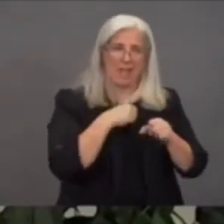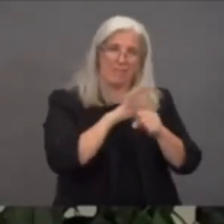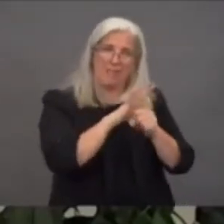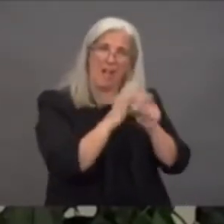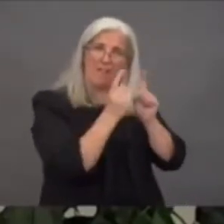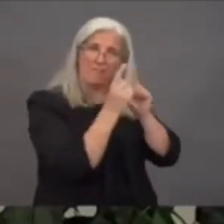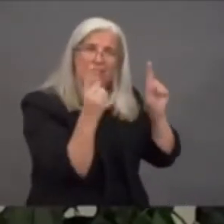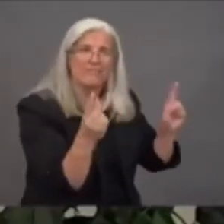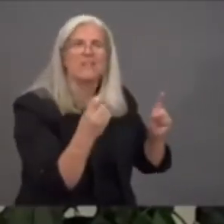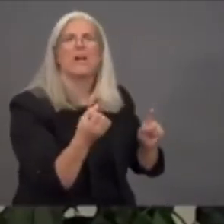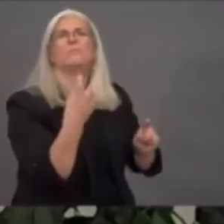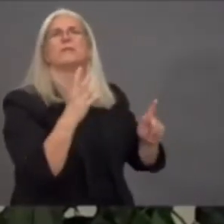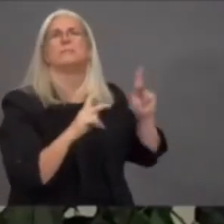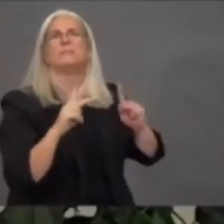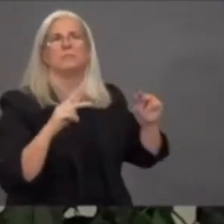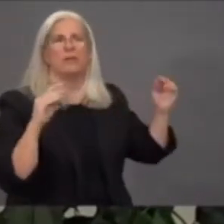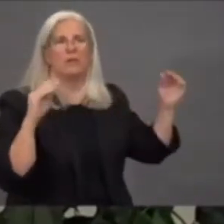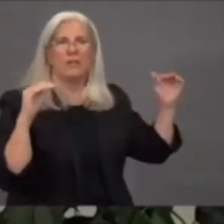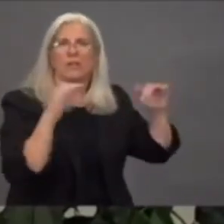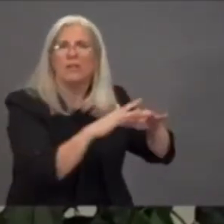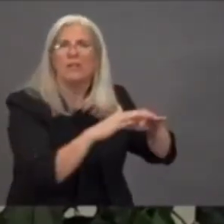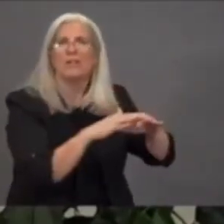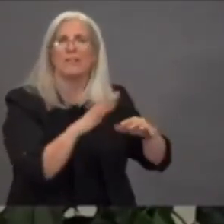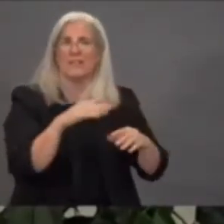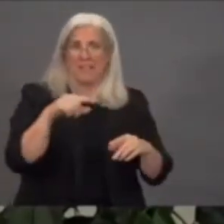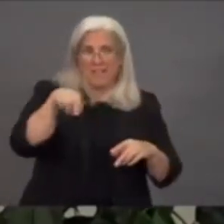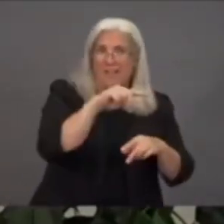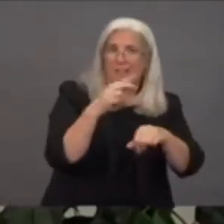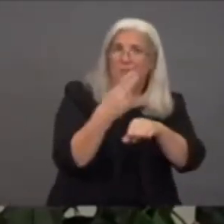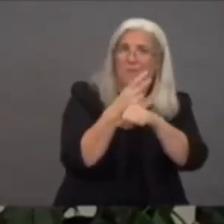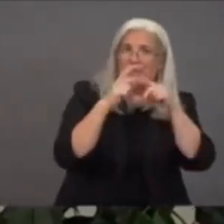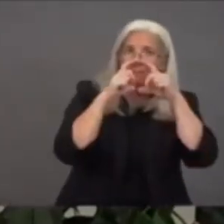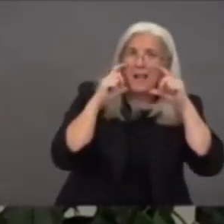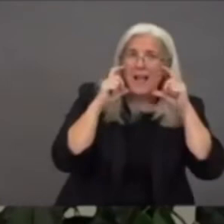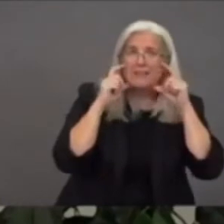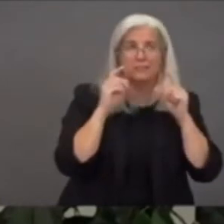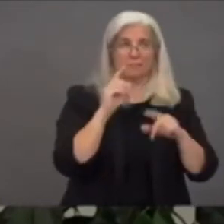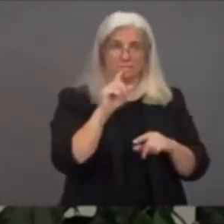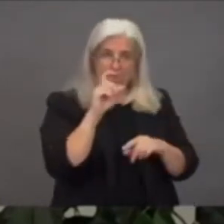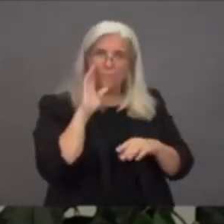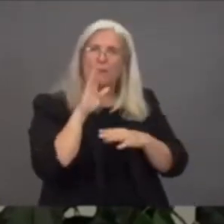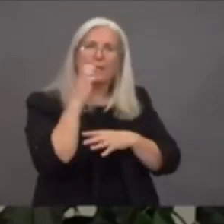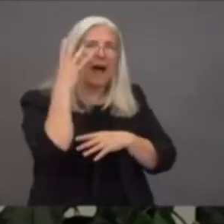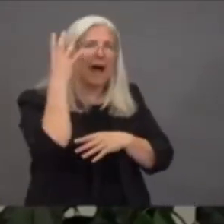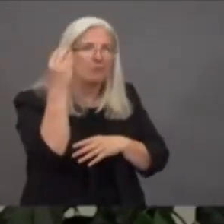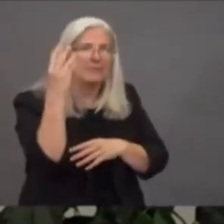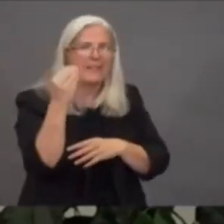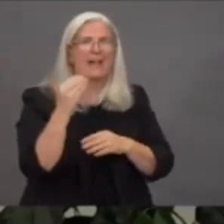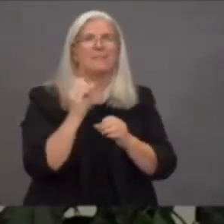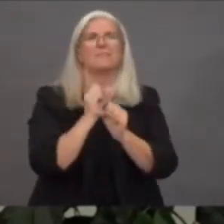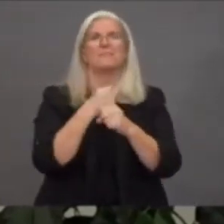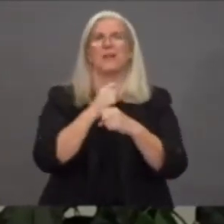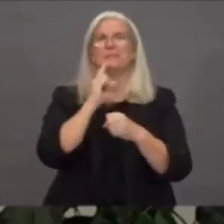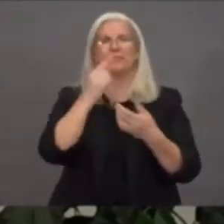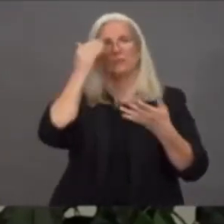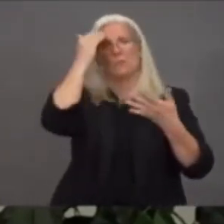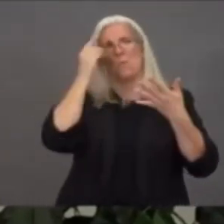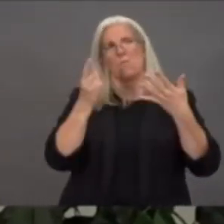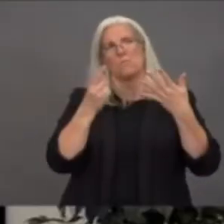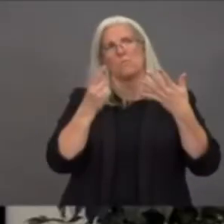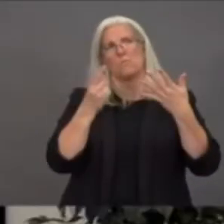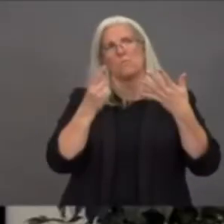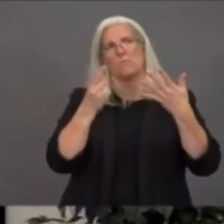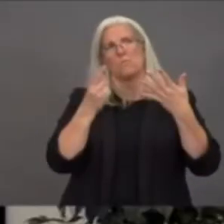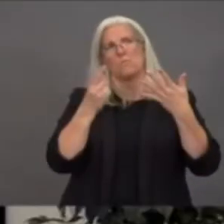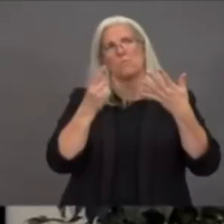everyone going to be wearing a mask? Is it going to be outside? So all those things are things that you have to keep in mind when you make those kinds of decisions. Great, thank